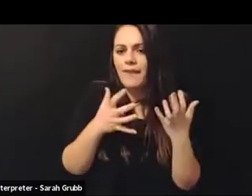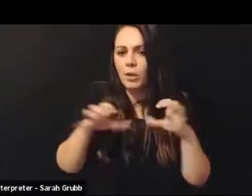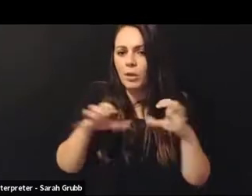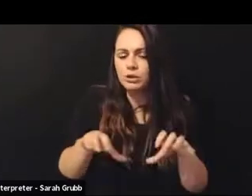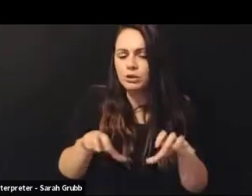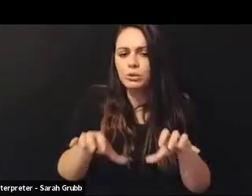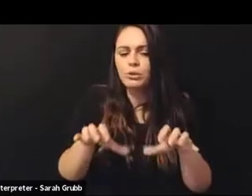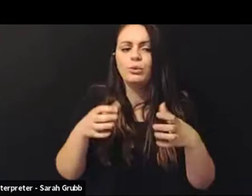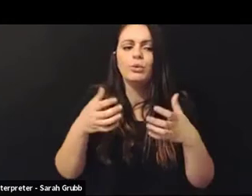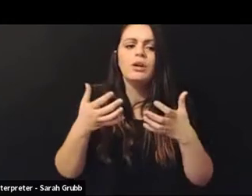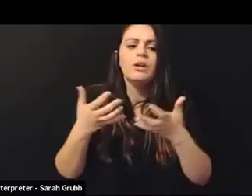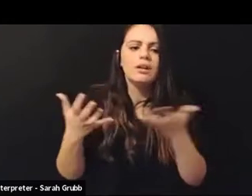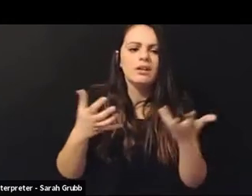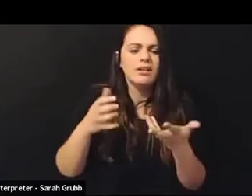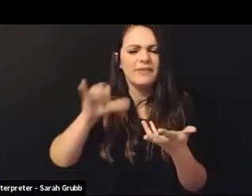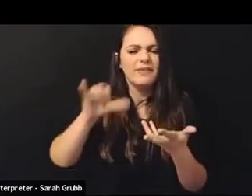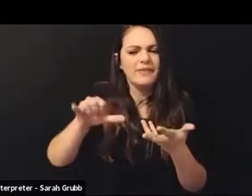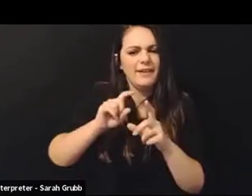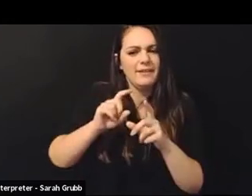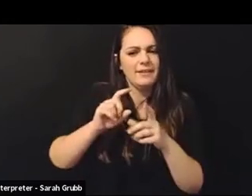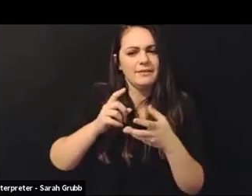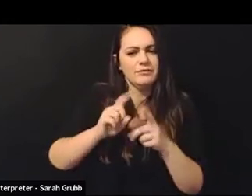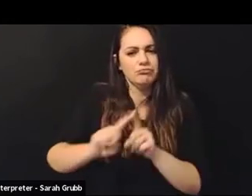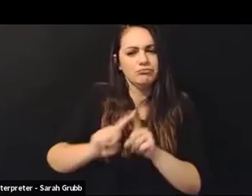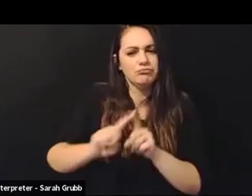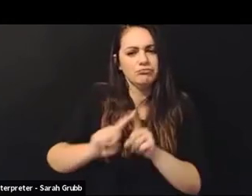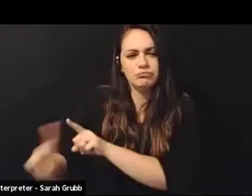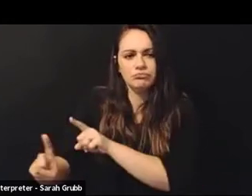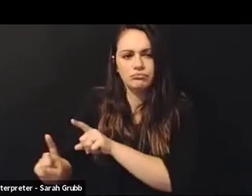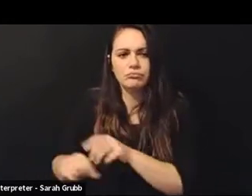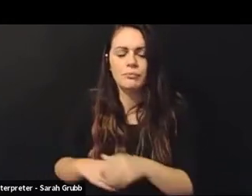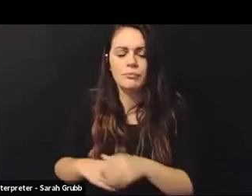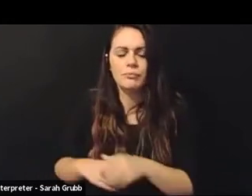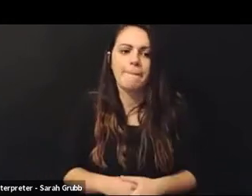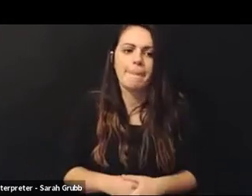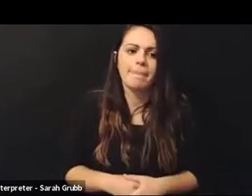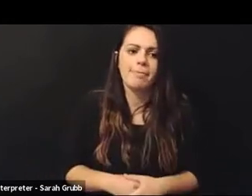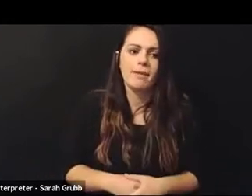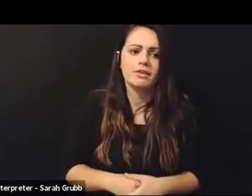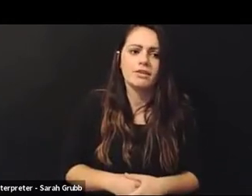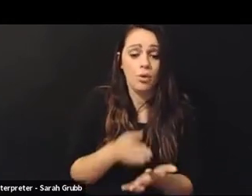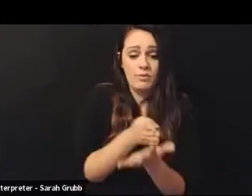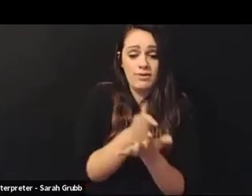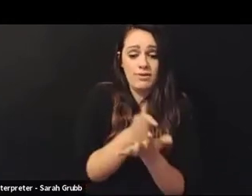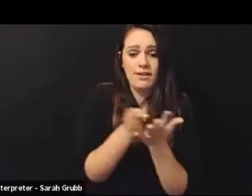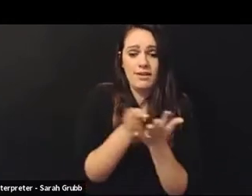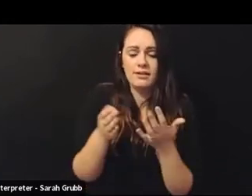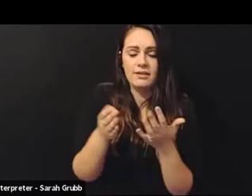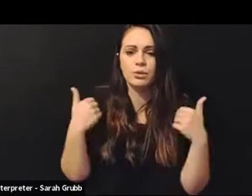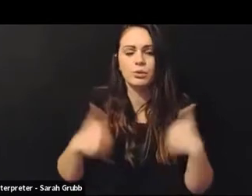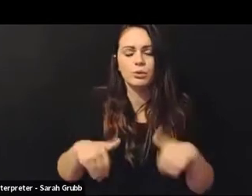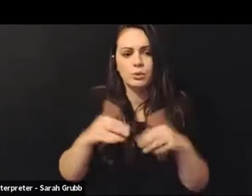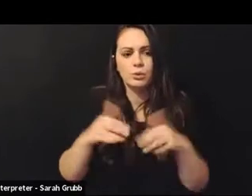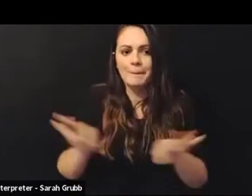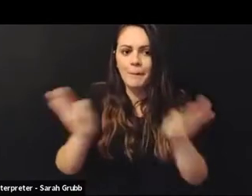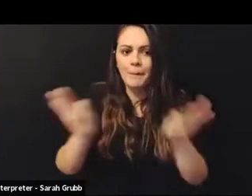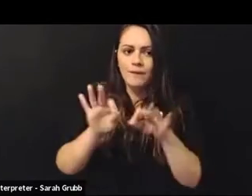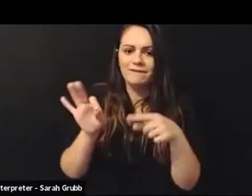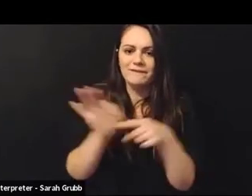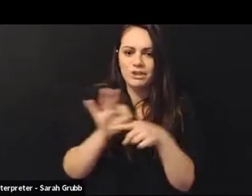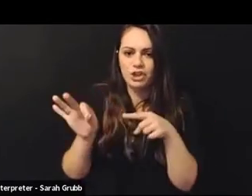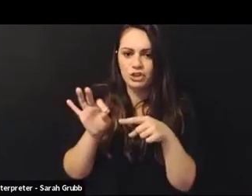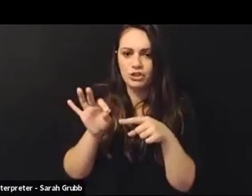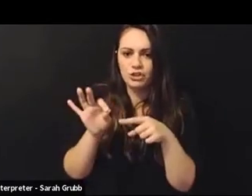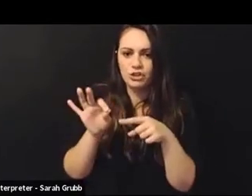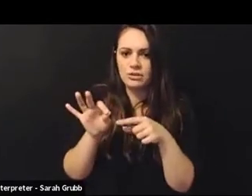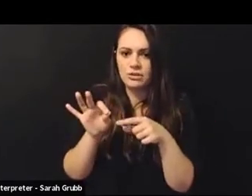So if you think of all of these areas that are key features of autism, it sounds really familiar, I bet, to a